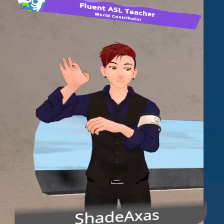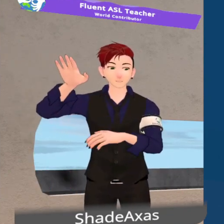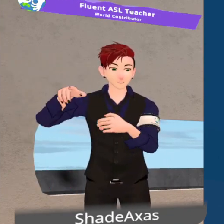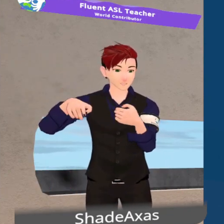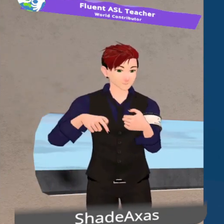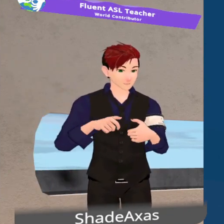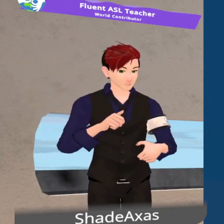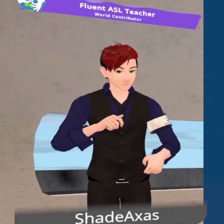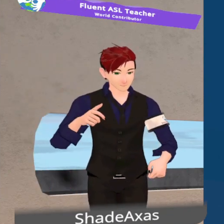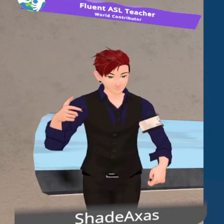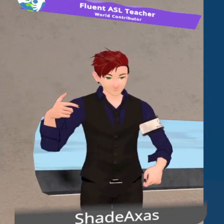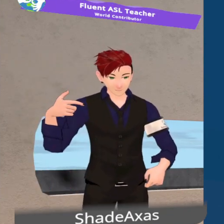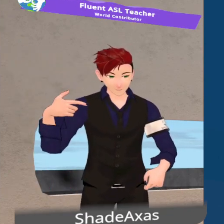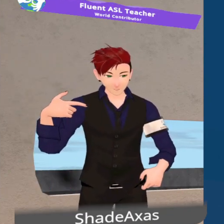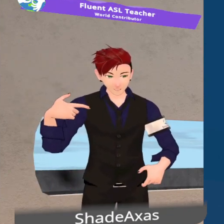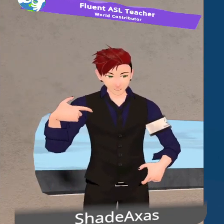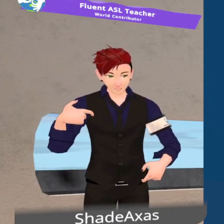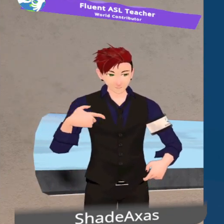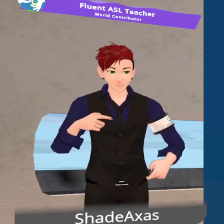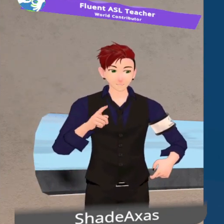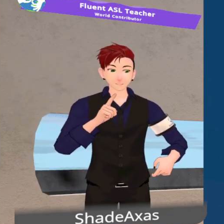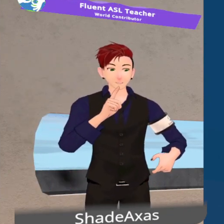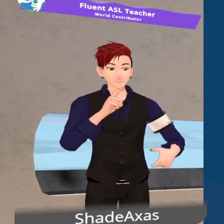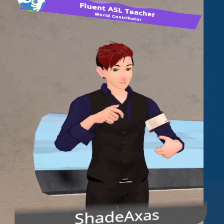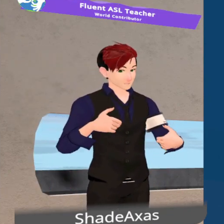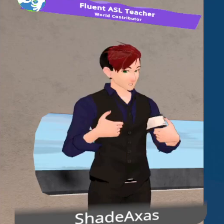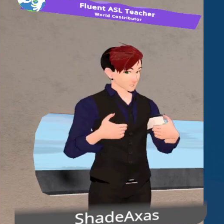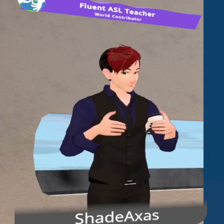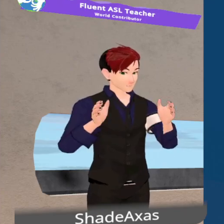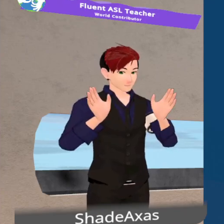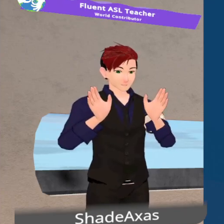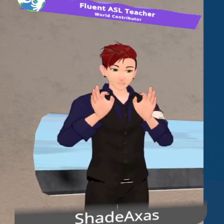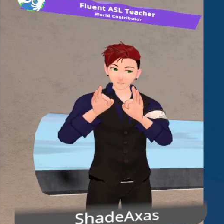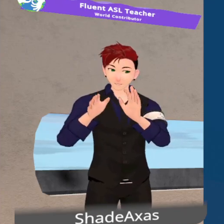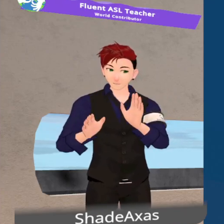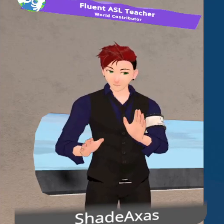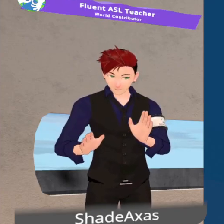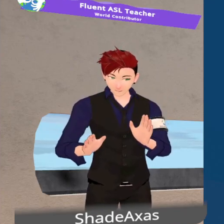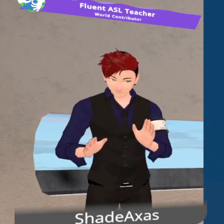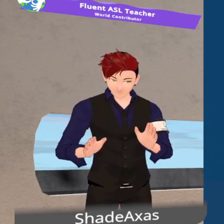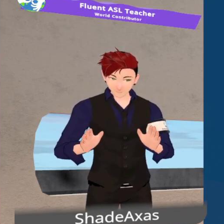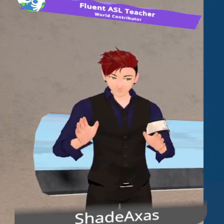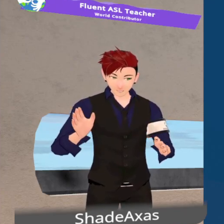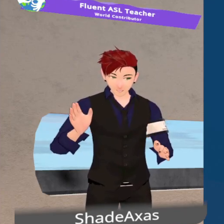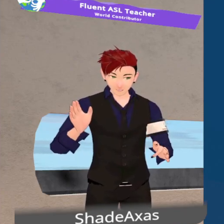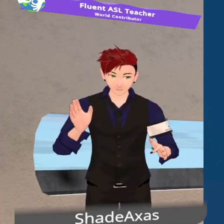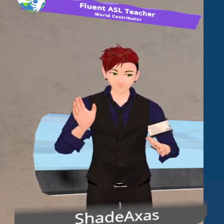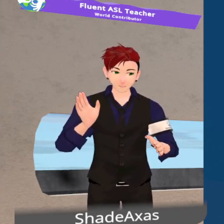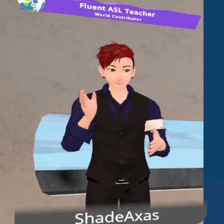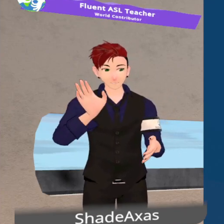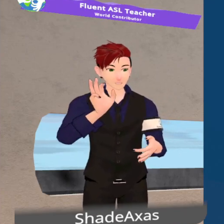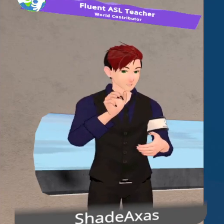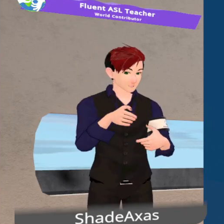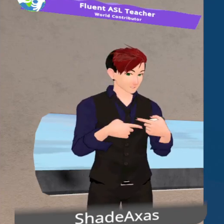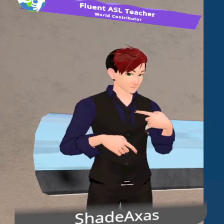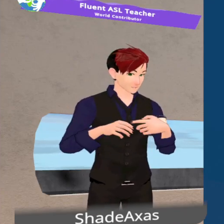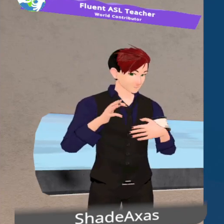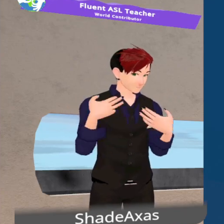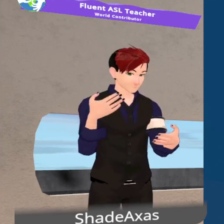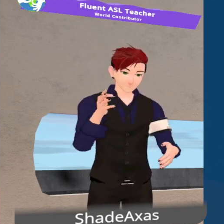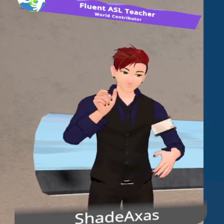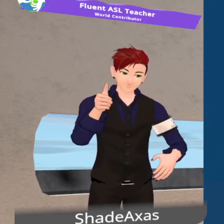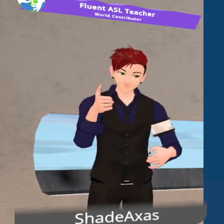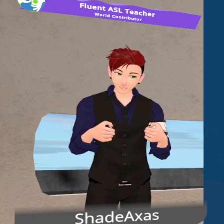A little bit about myself. So I am actually a real life certified interpreter. I've been